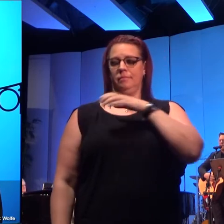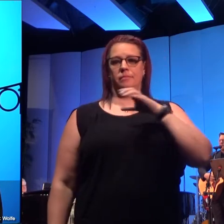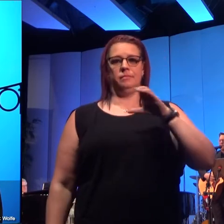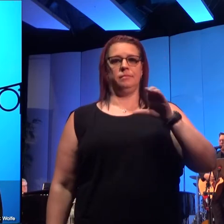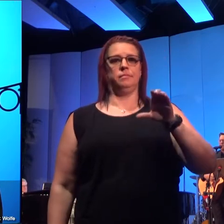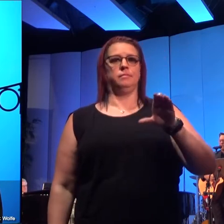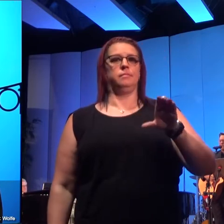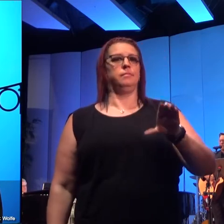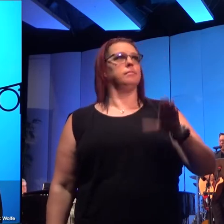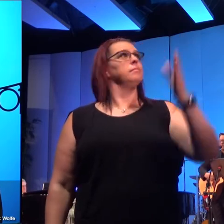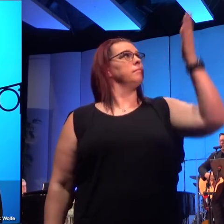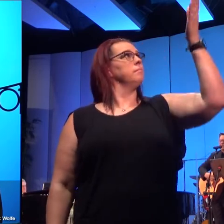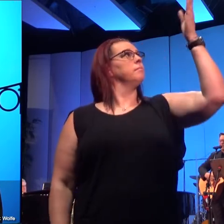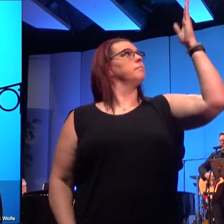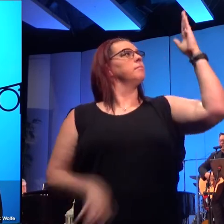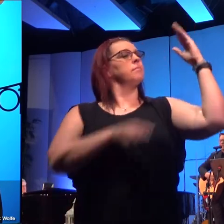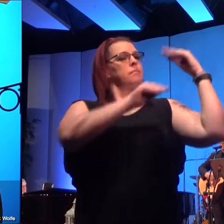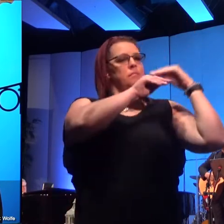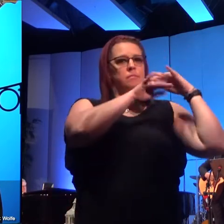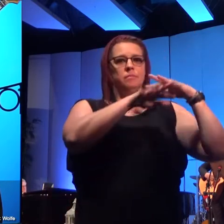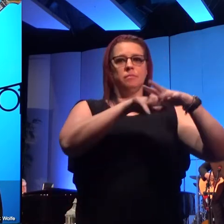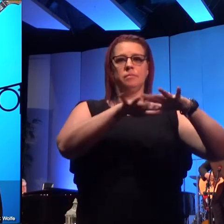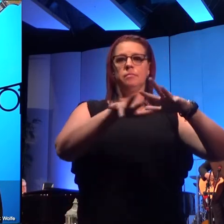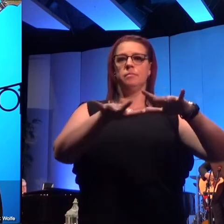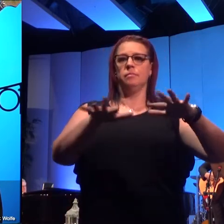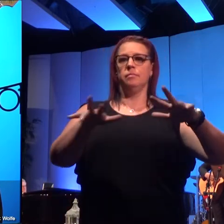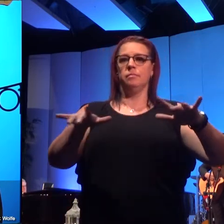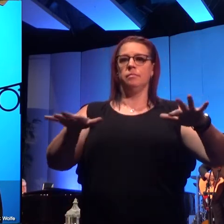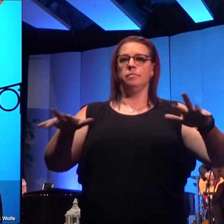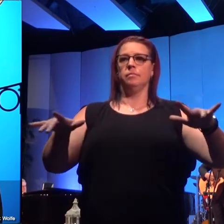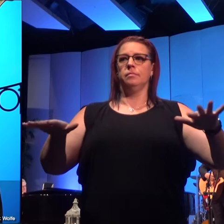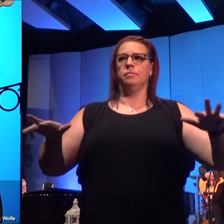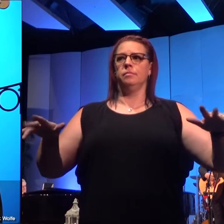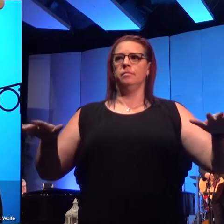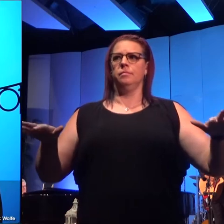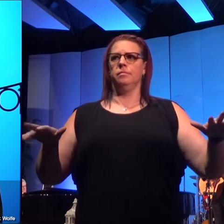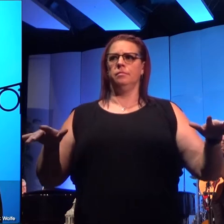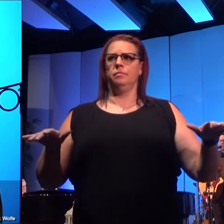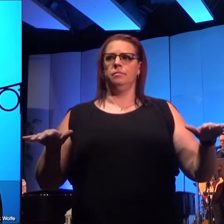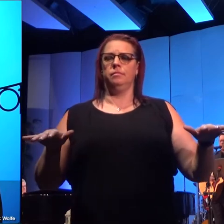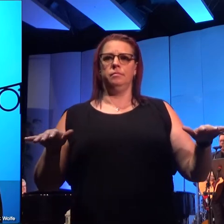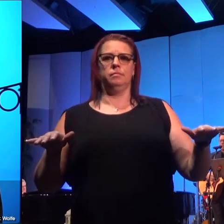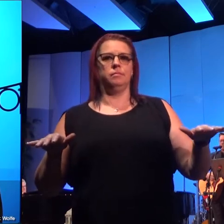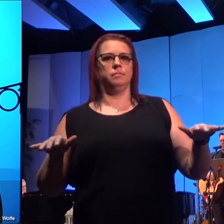mighty power and the grace.